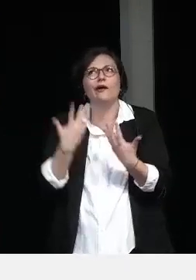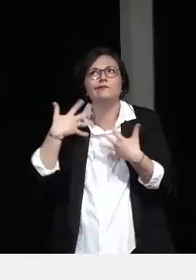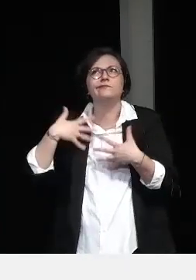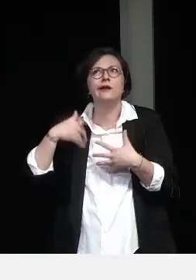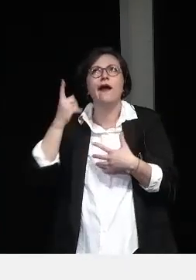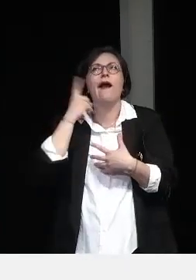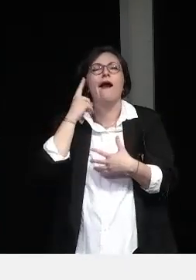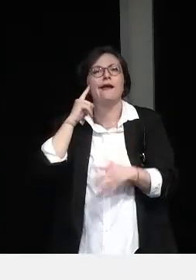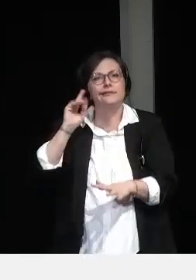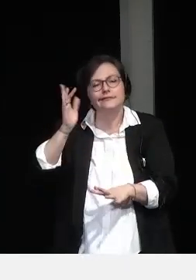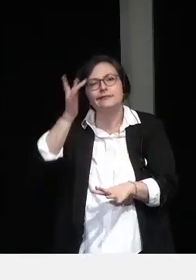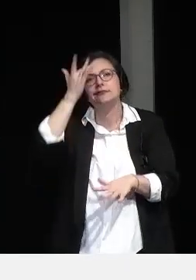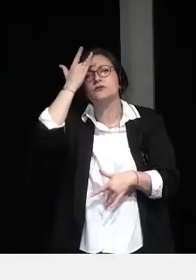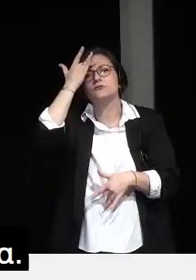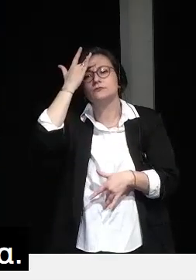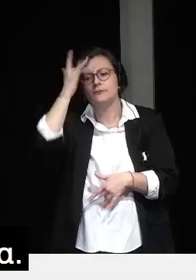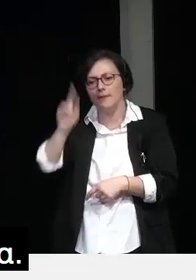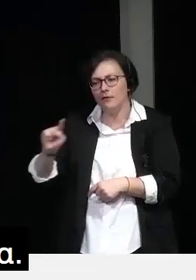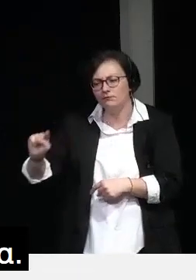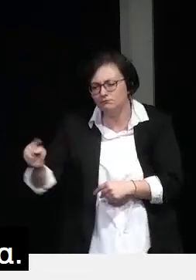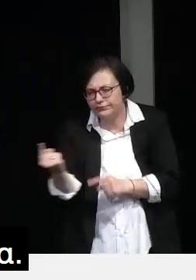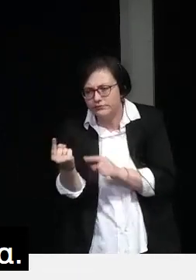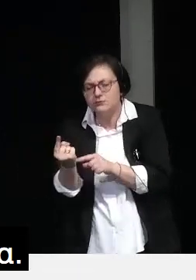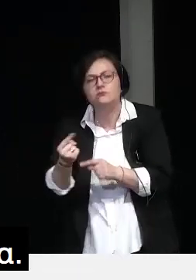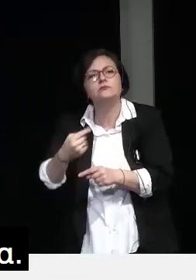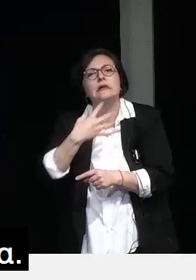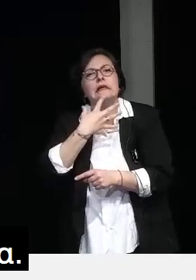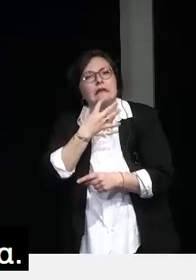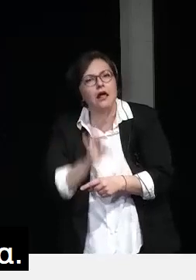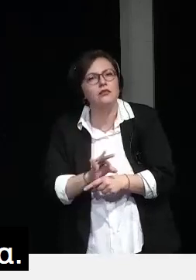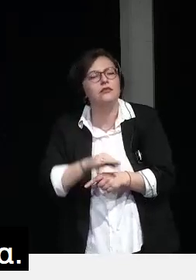People-centered practice. So if we